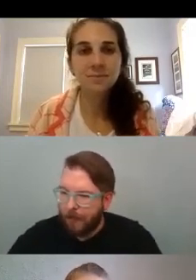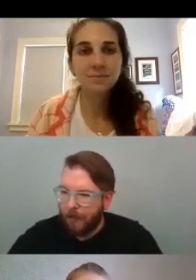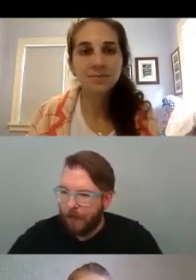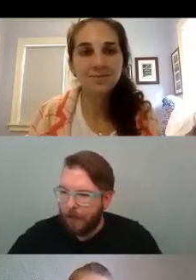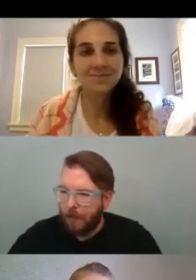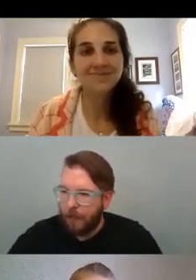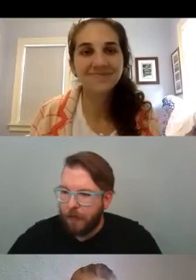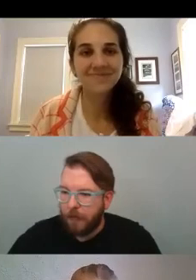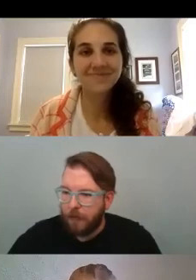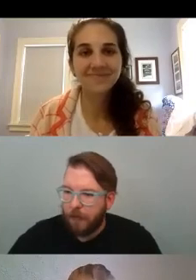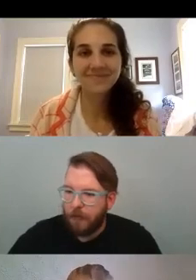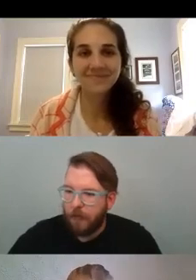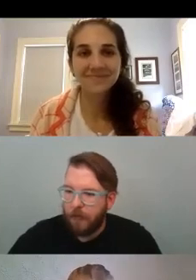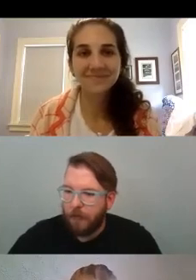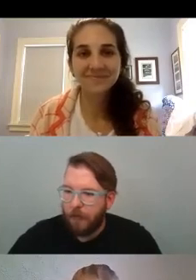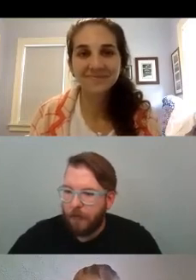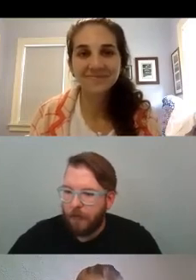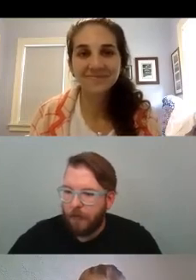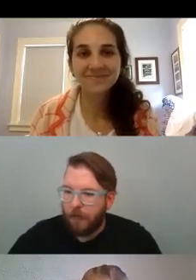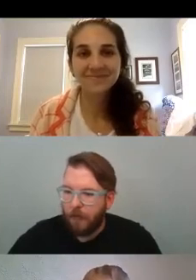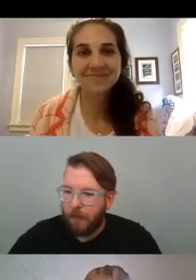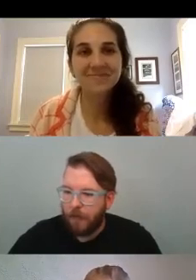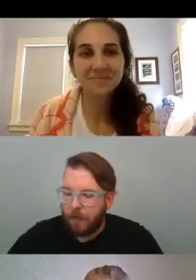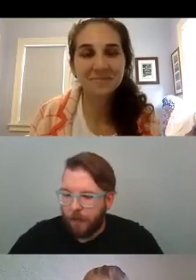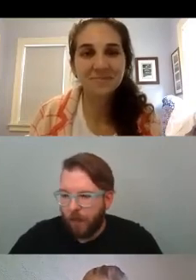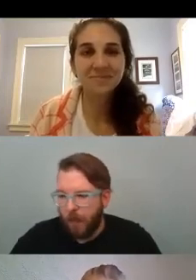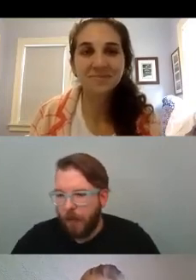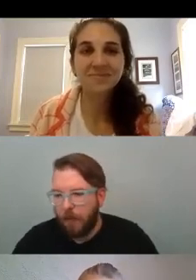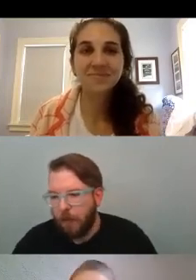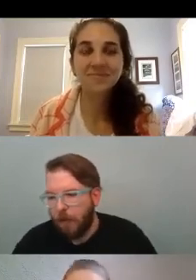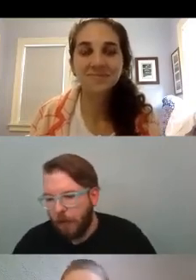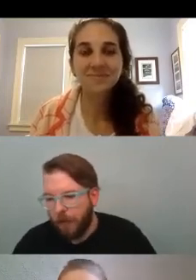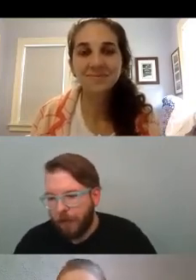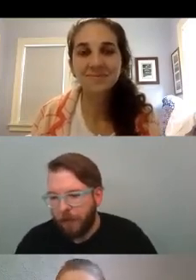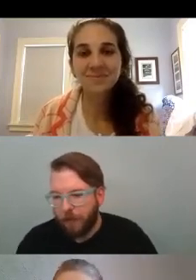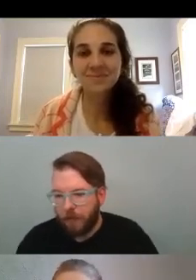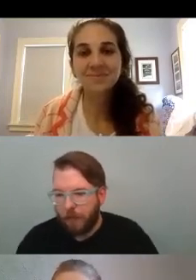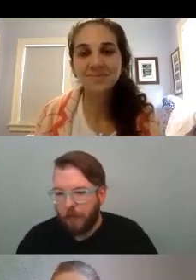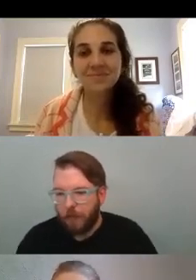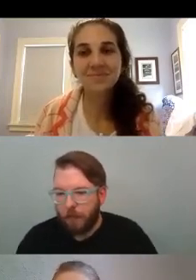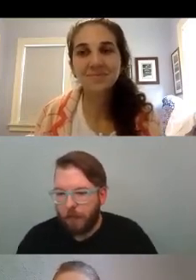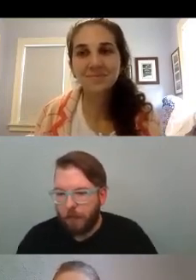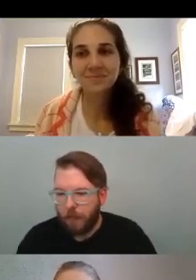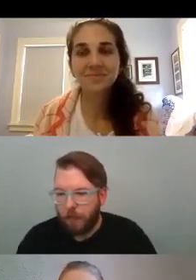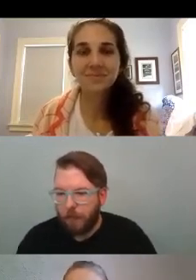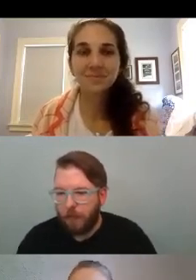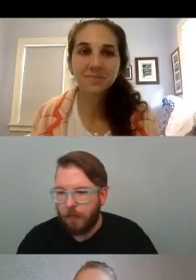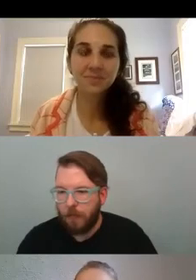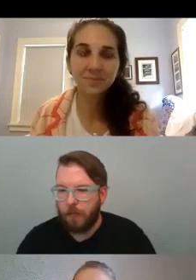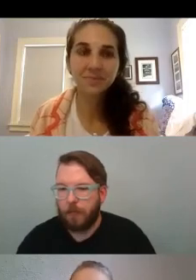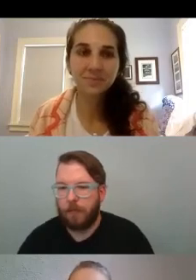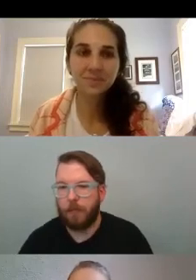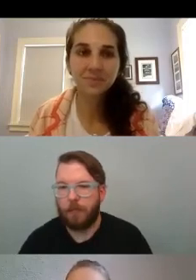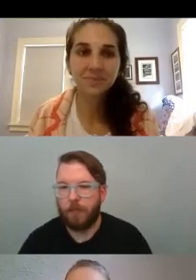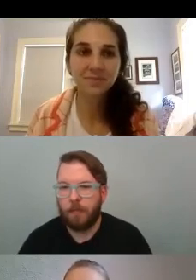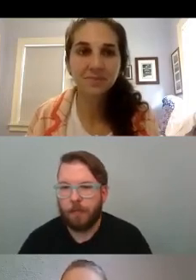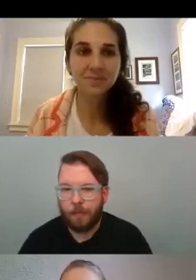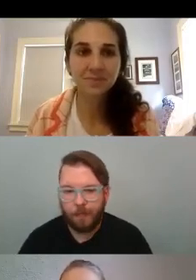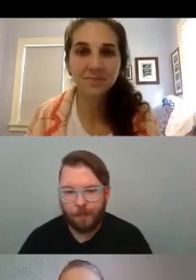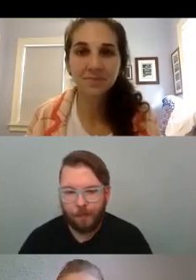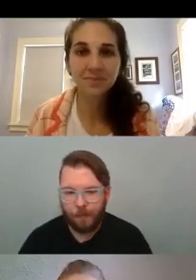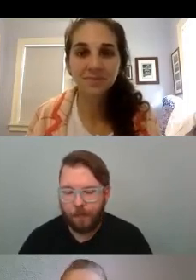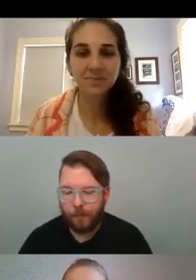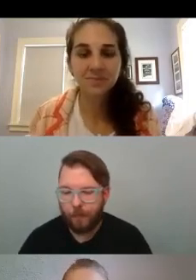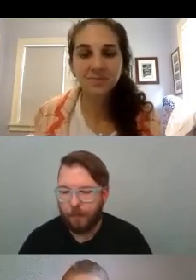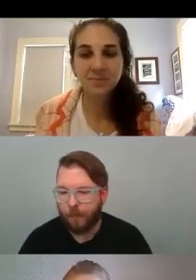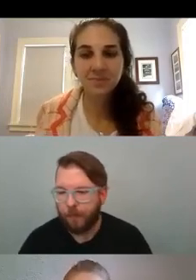opportunities? It's a great question. Certainly the schedule and timing is something that we have to closely